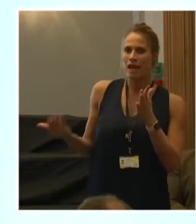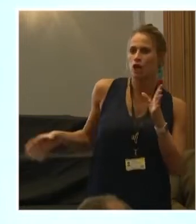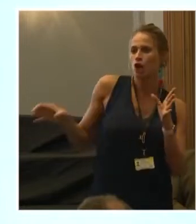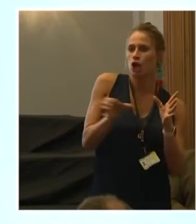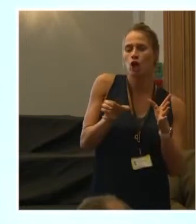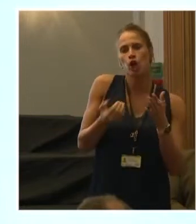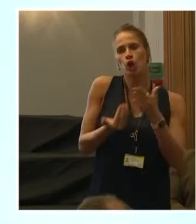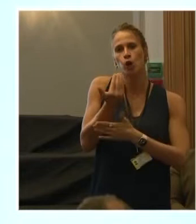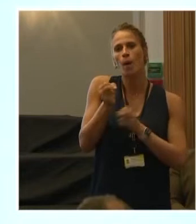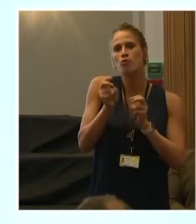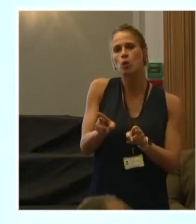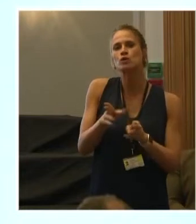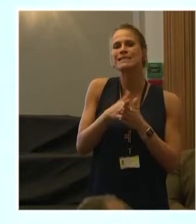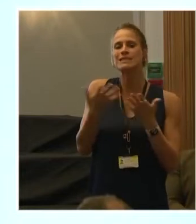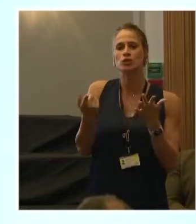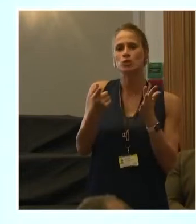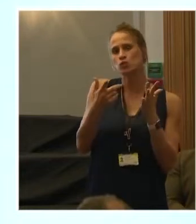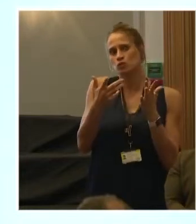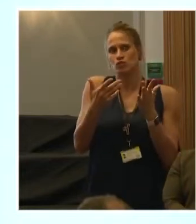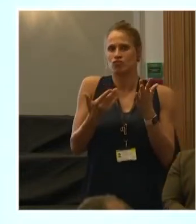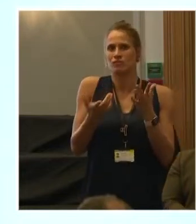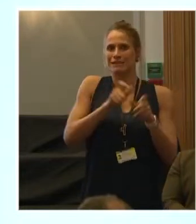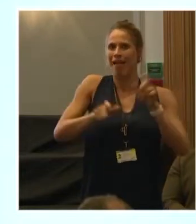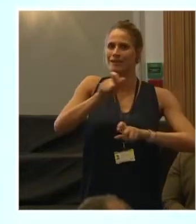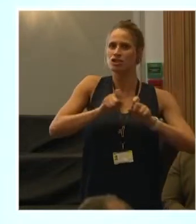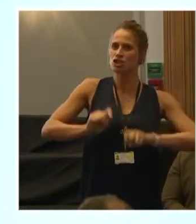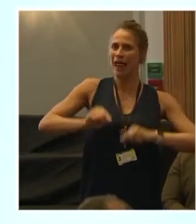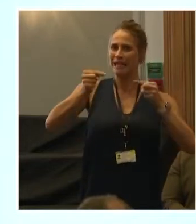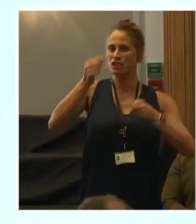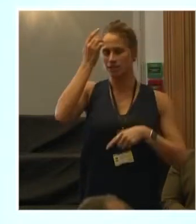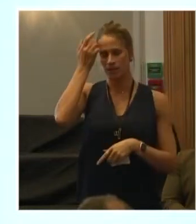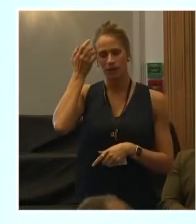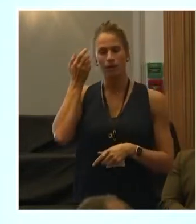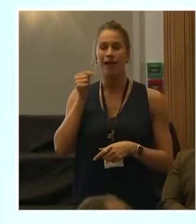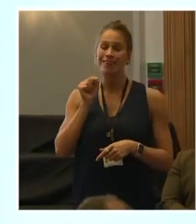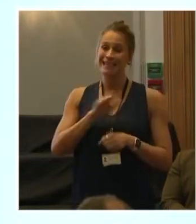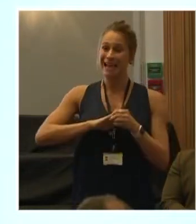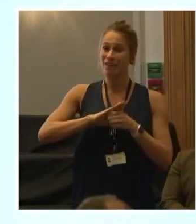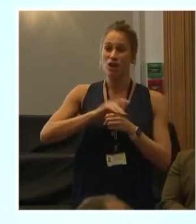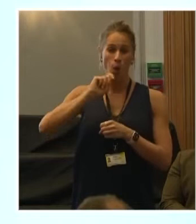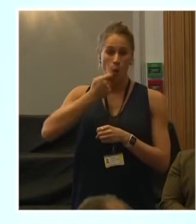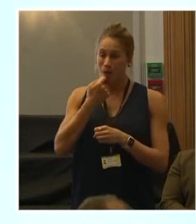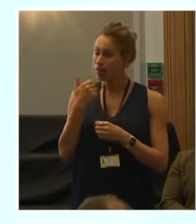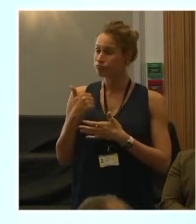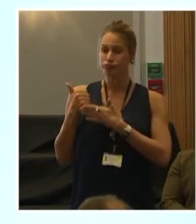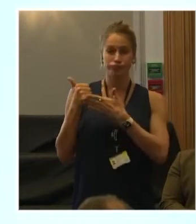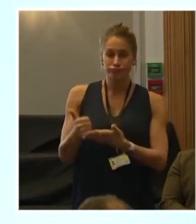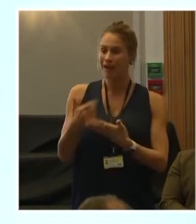IRD challenges. This area is designed to help the foundations of searching for treatments, from imaging tools